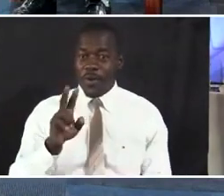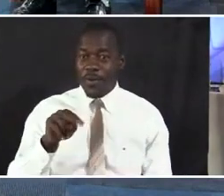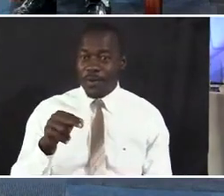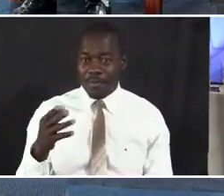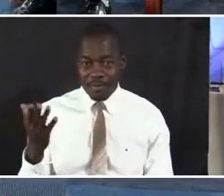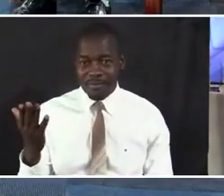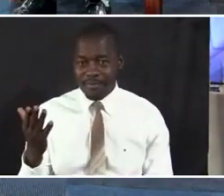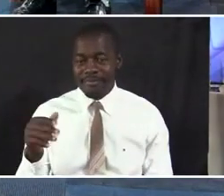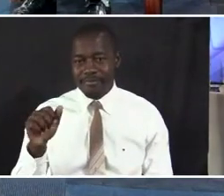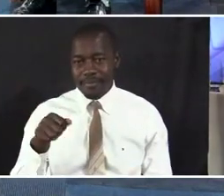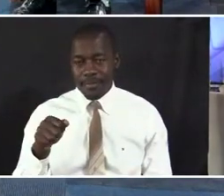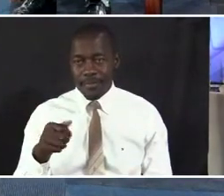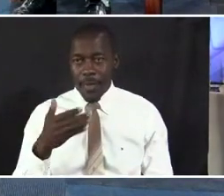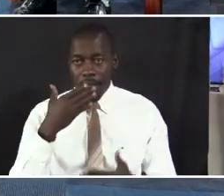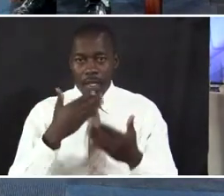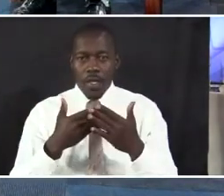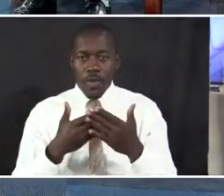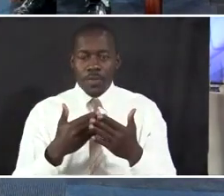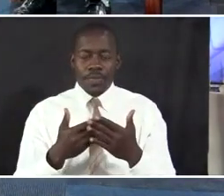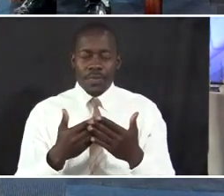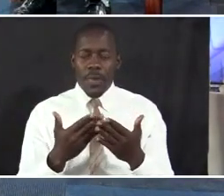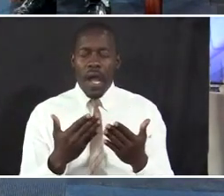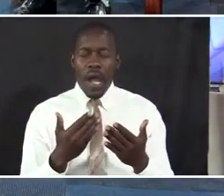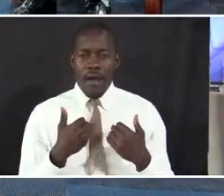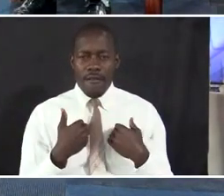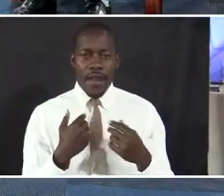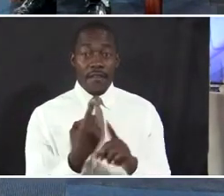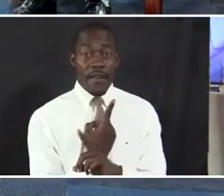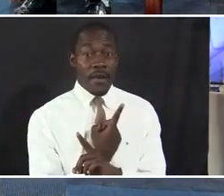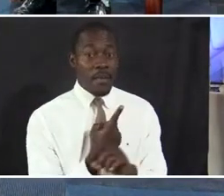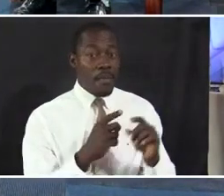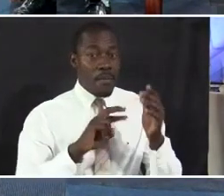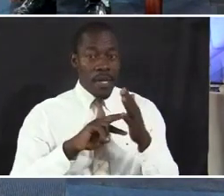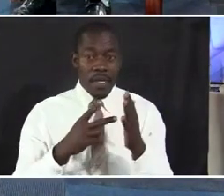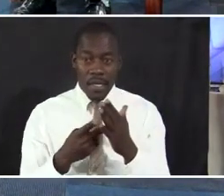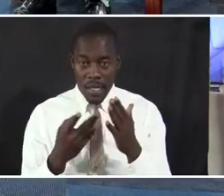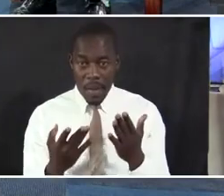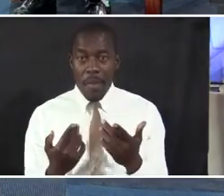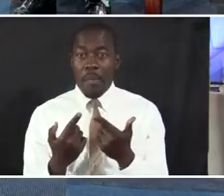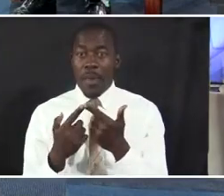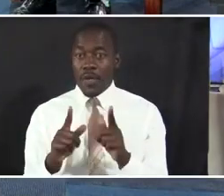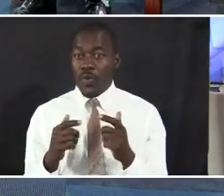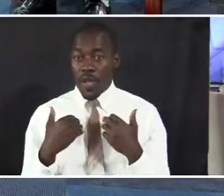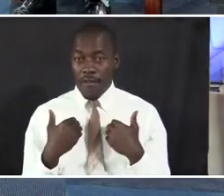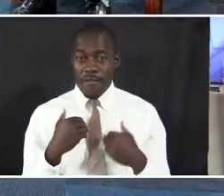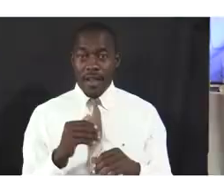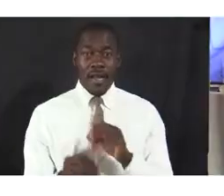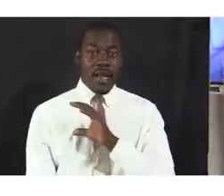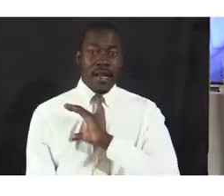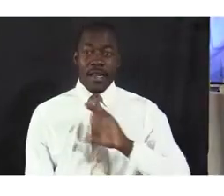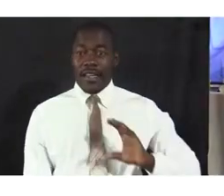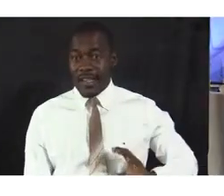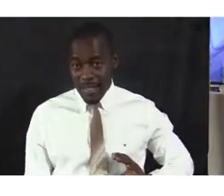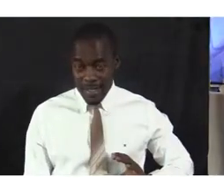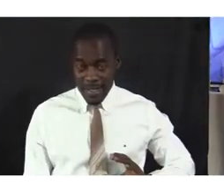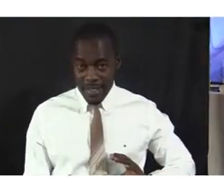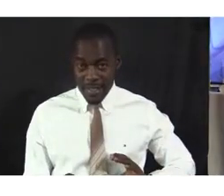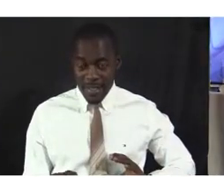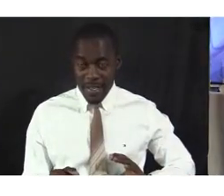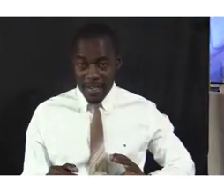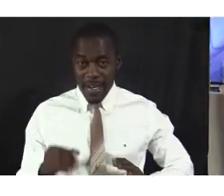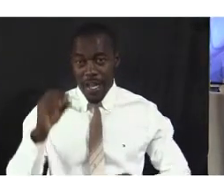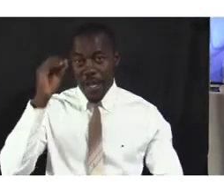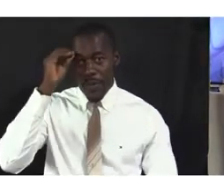you. My approach is different, that we have Christian education and we have Adventist